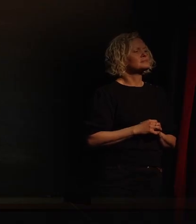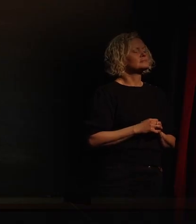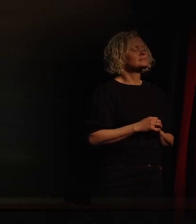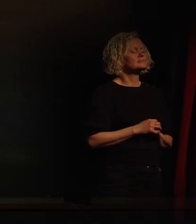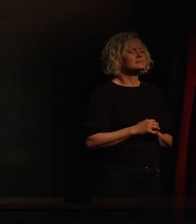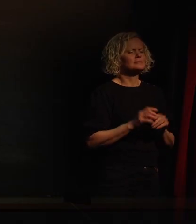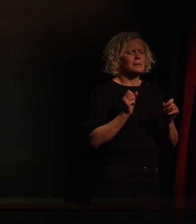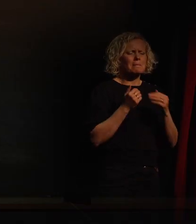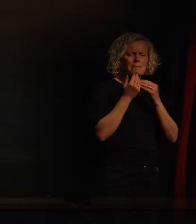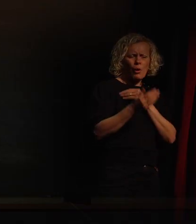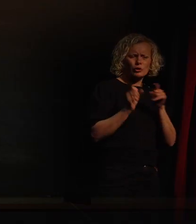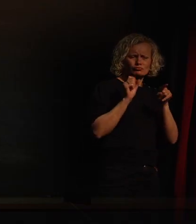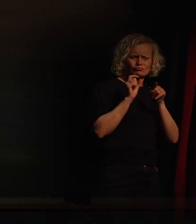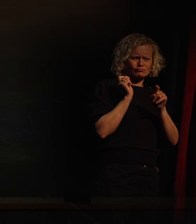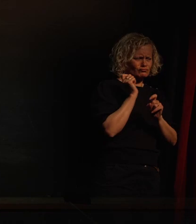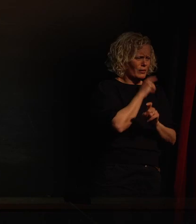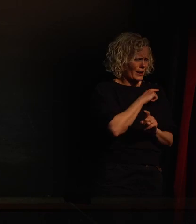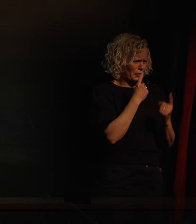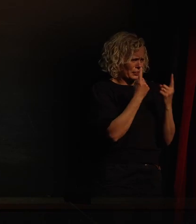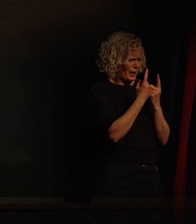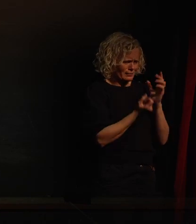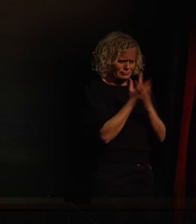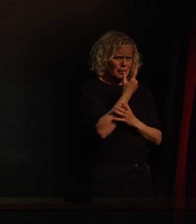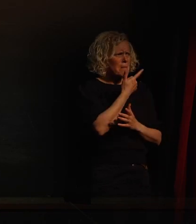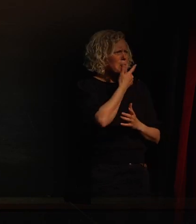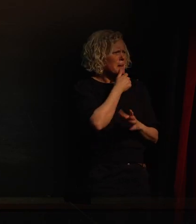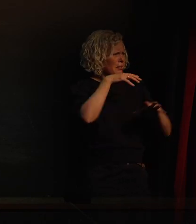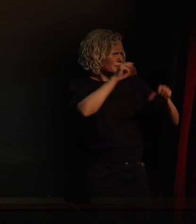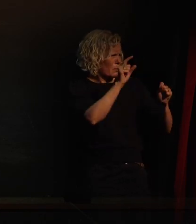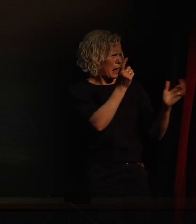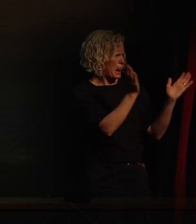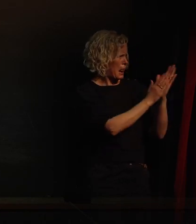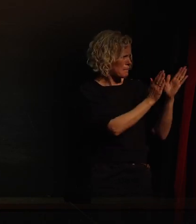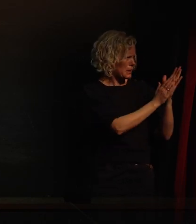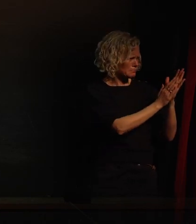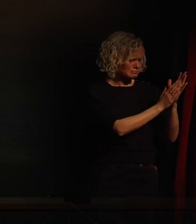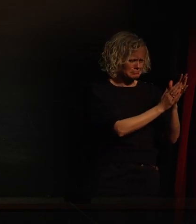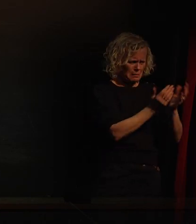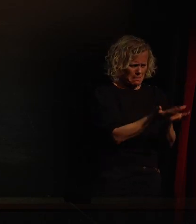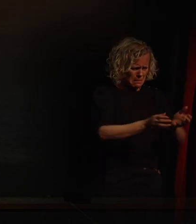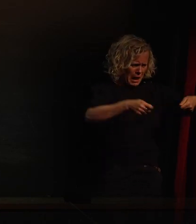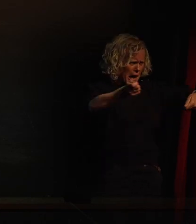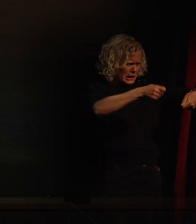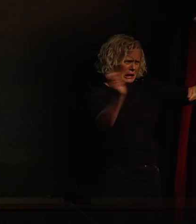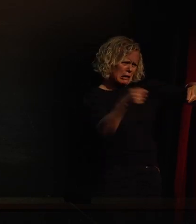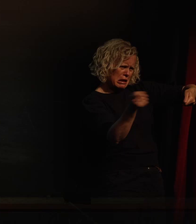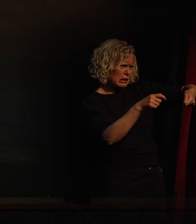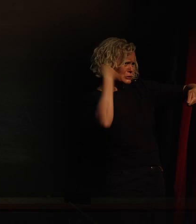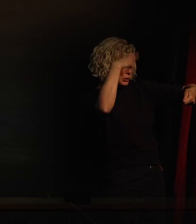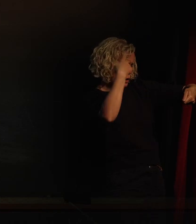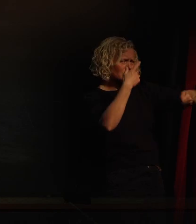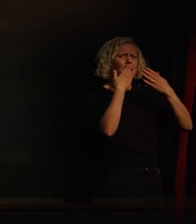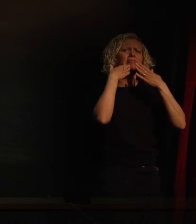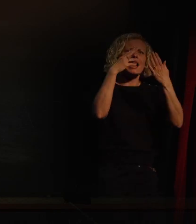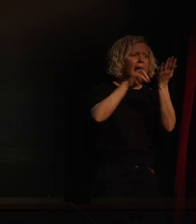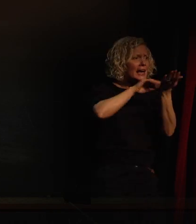More strange customs started. People began clapping and clattering pans to thank the great NHS and the